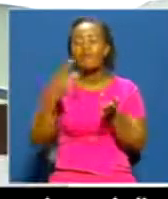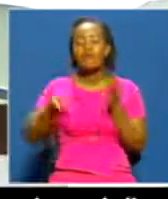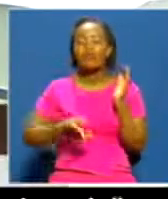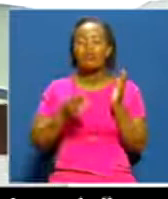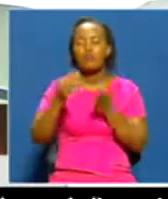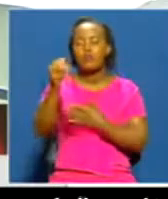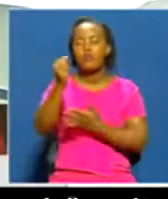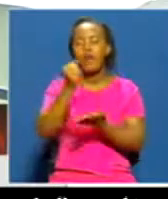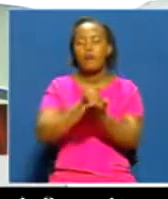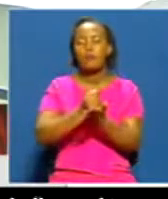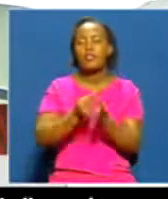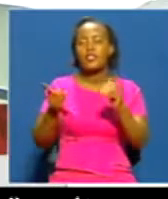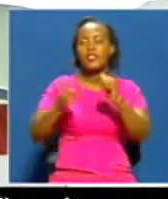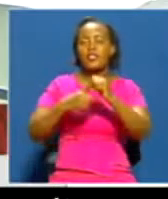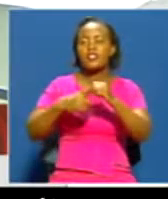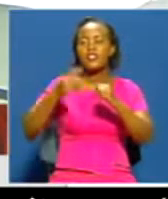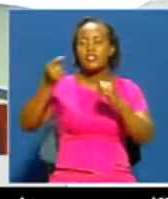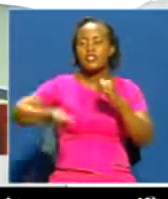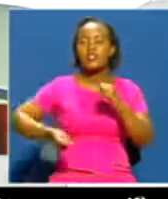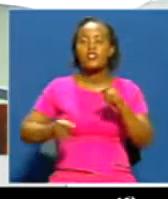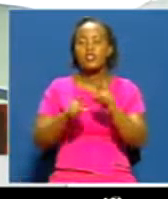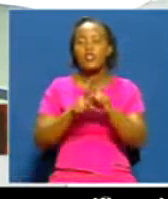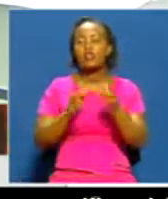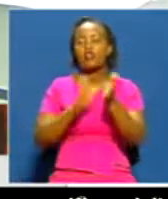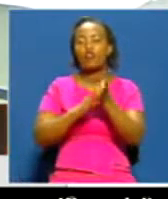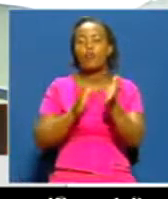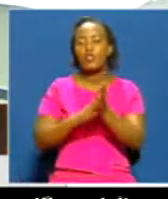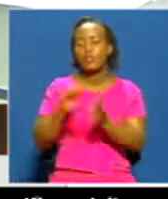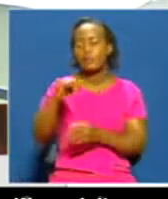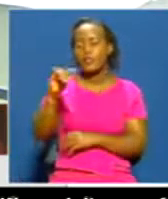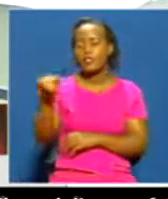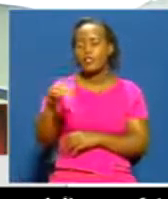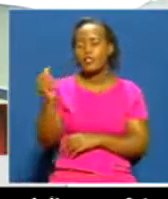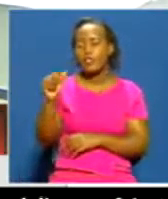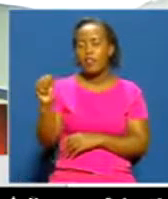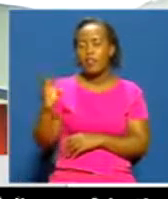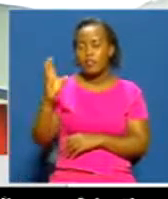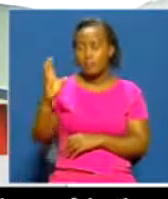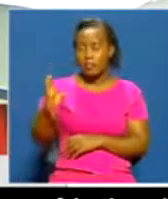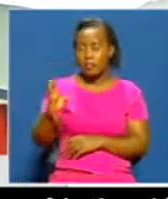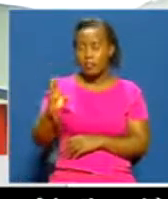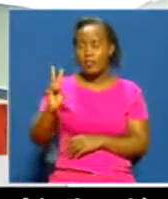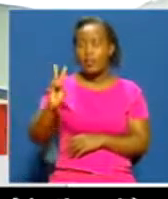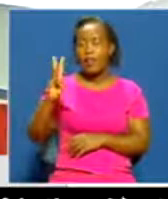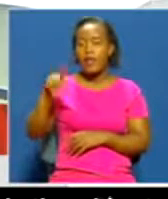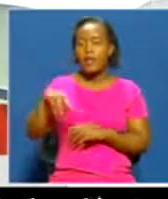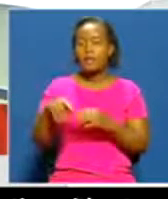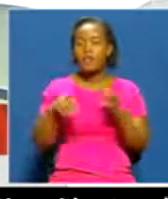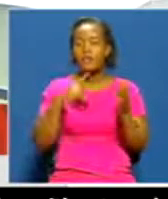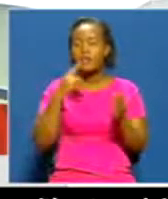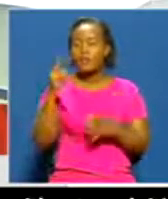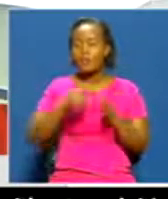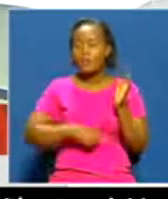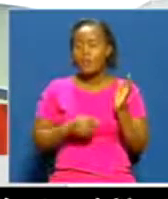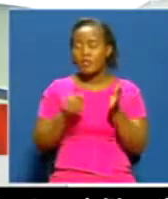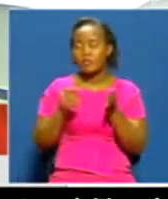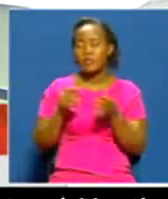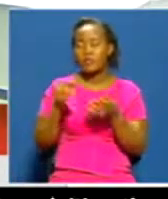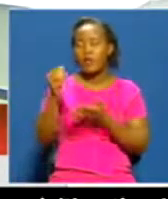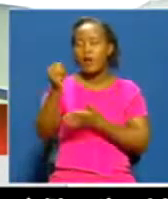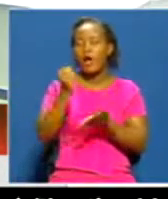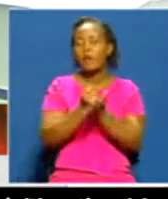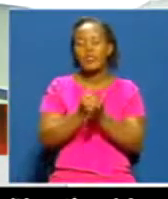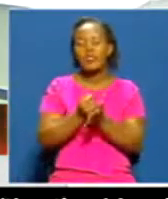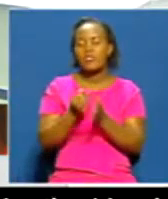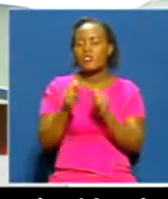as recommended by the Judicial Service Commission. Kaluma, in seeking the statement, said the failure to appoint the judges